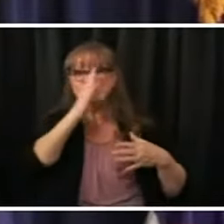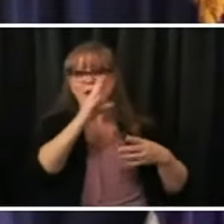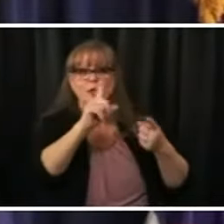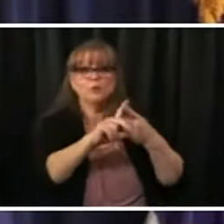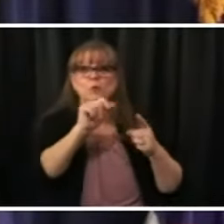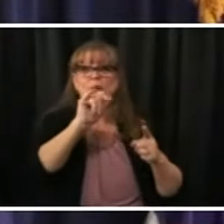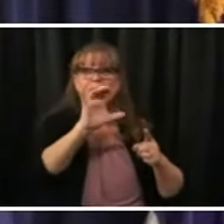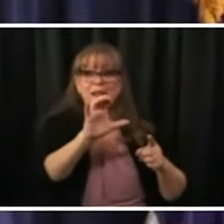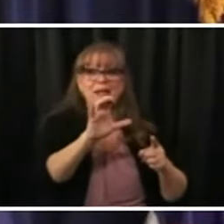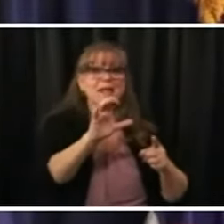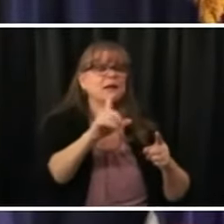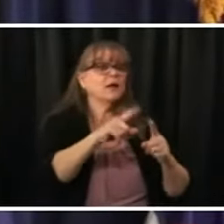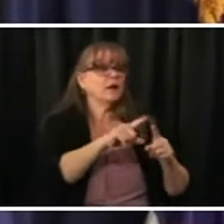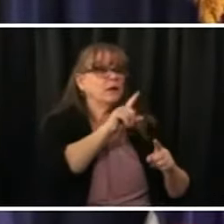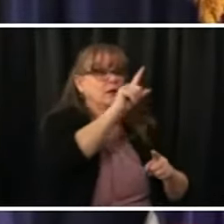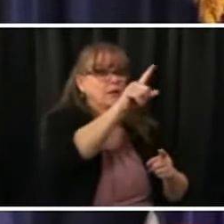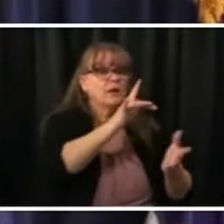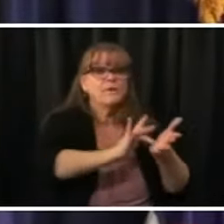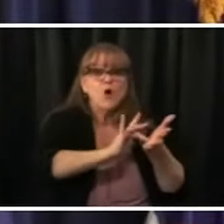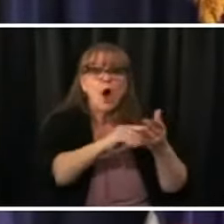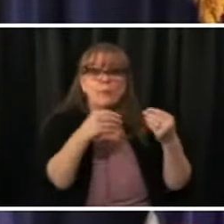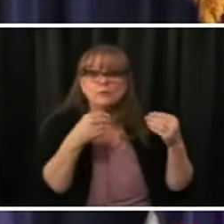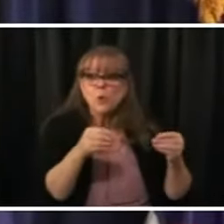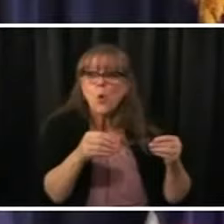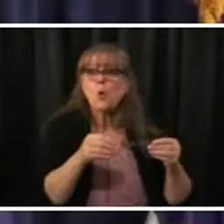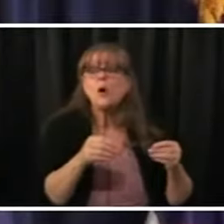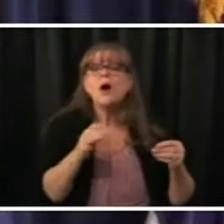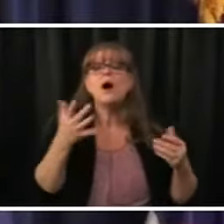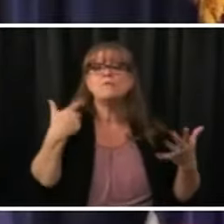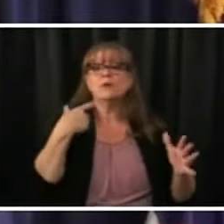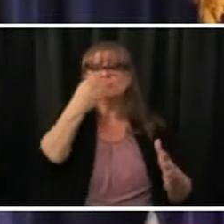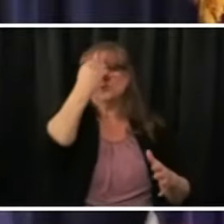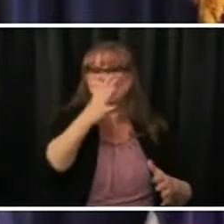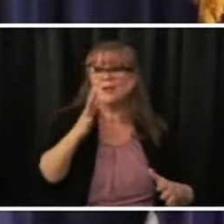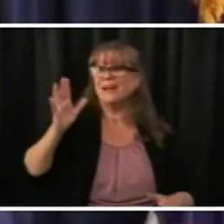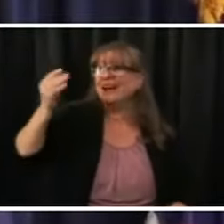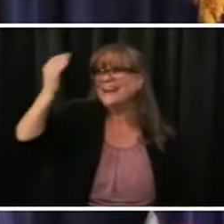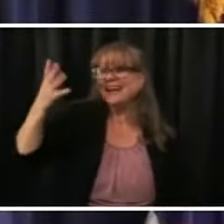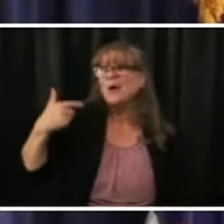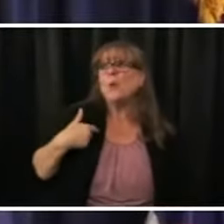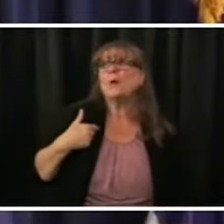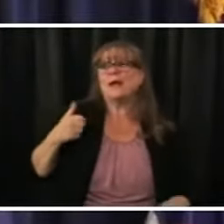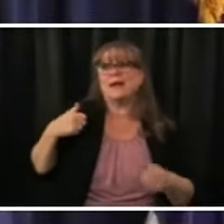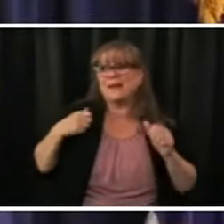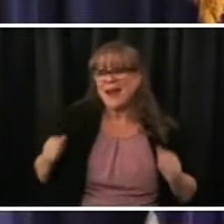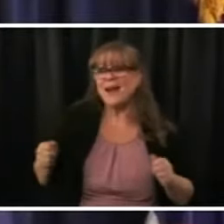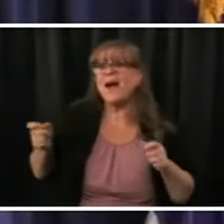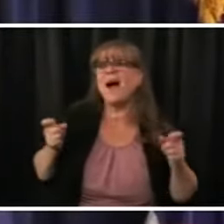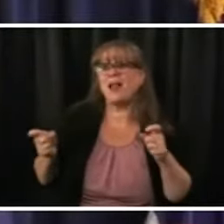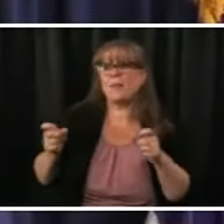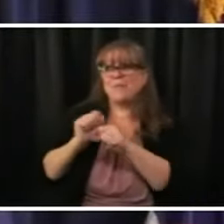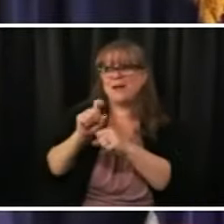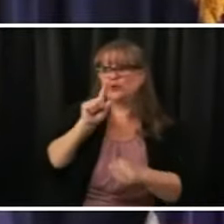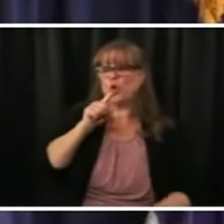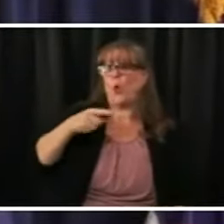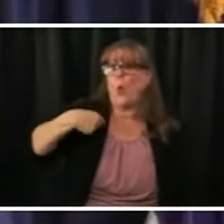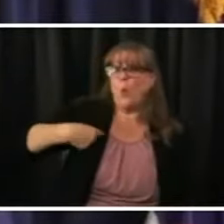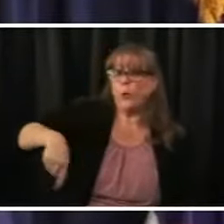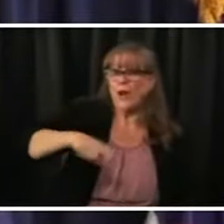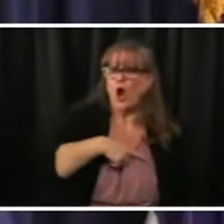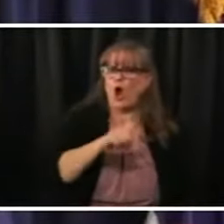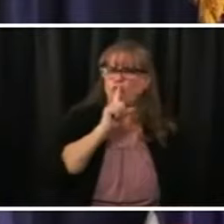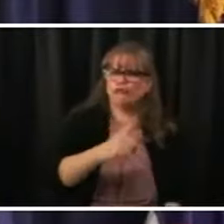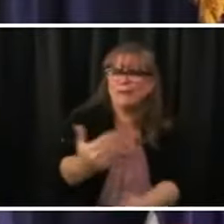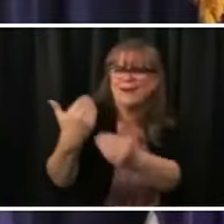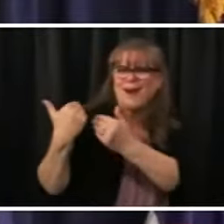concern of governors that we want to make sure that states are in a position to hold those pharmacies and community health clinics accountable toward using their doses, because this has